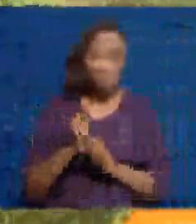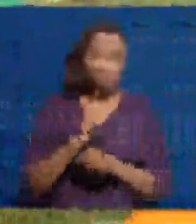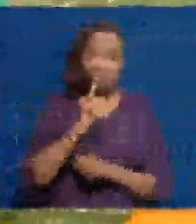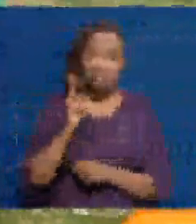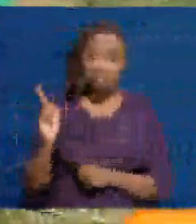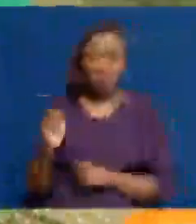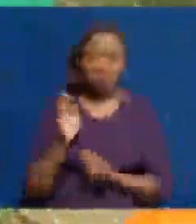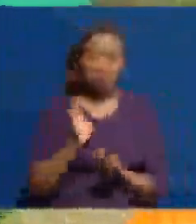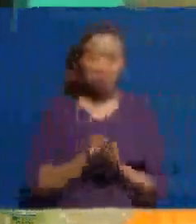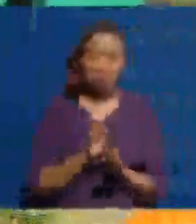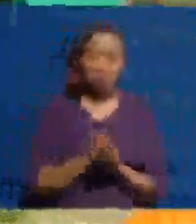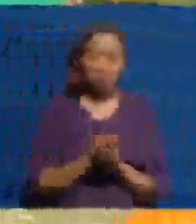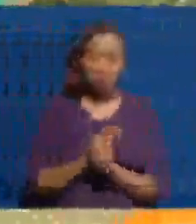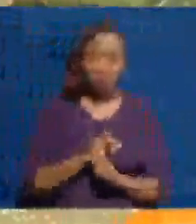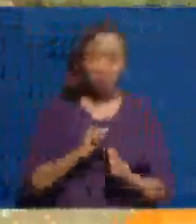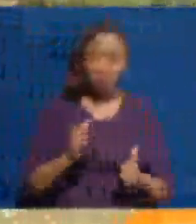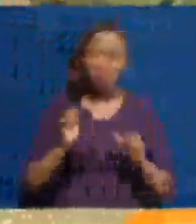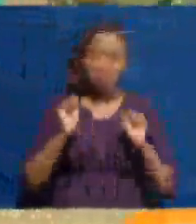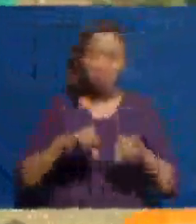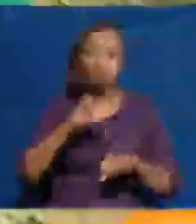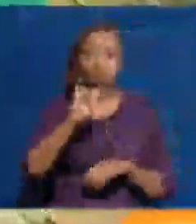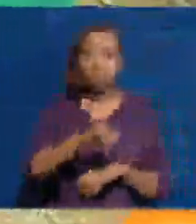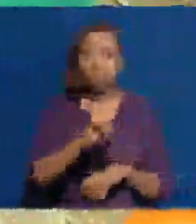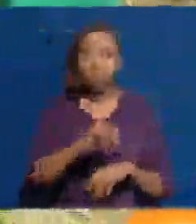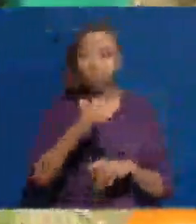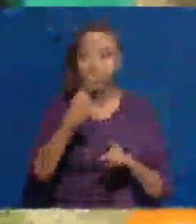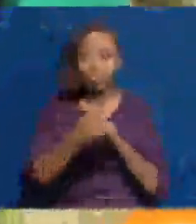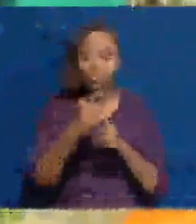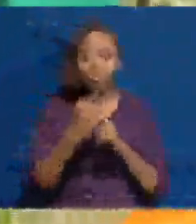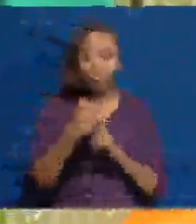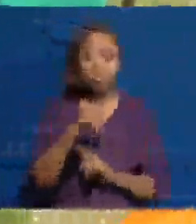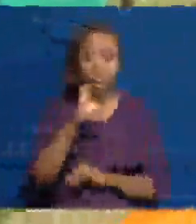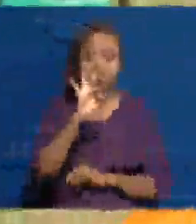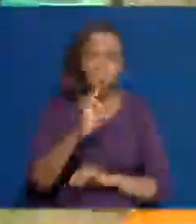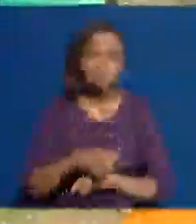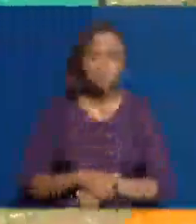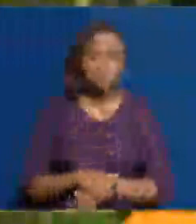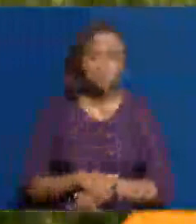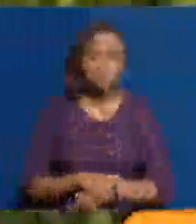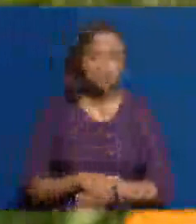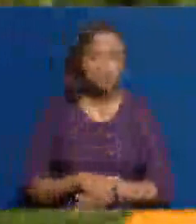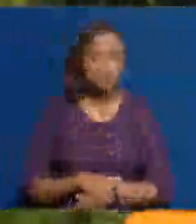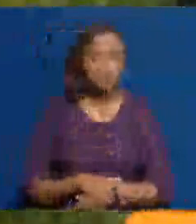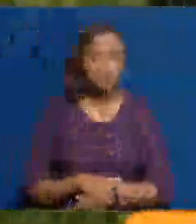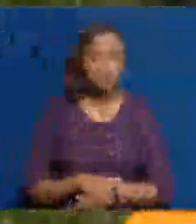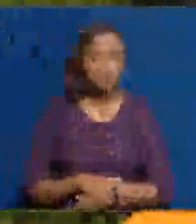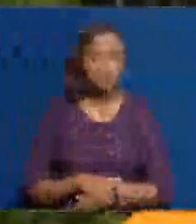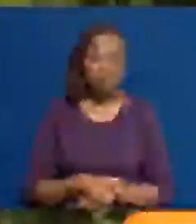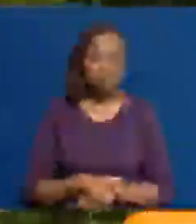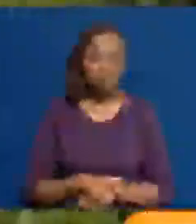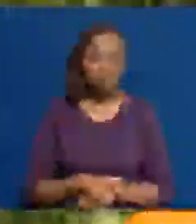well preserved, giving it a shelf life of up to 3 years when packaged.